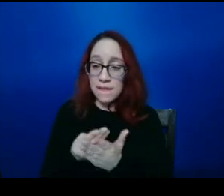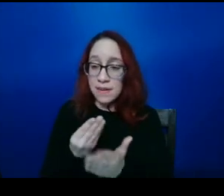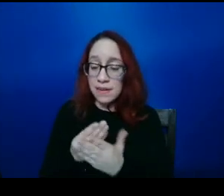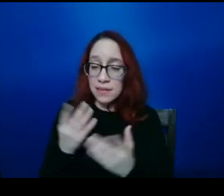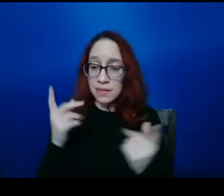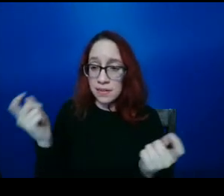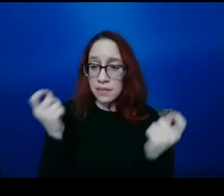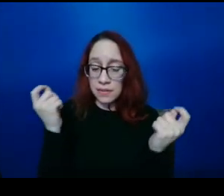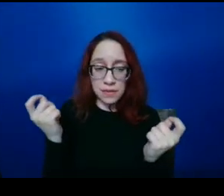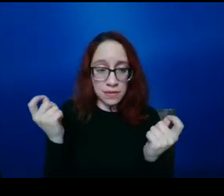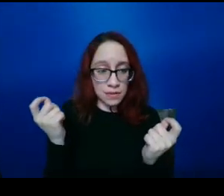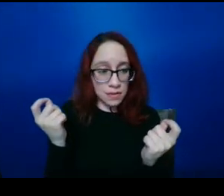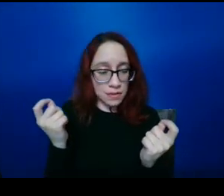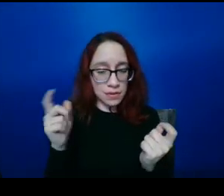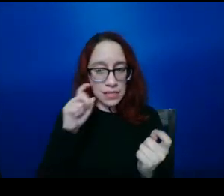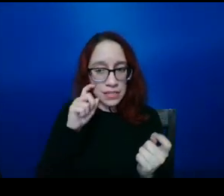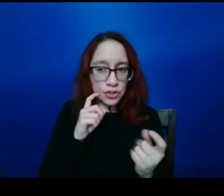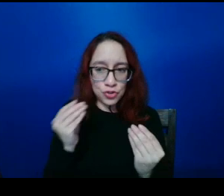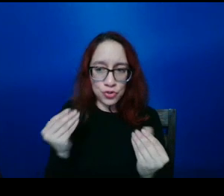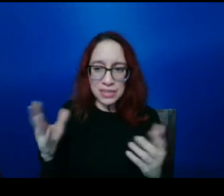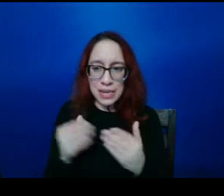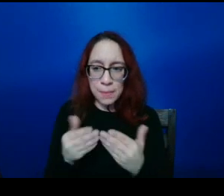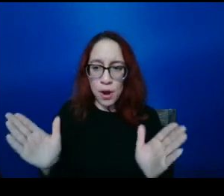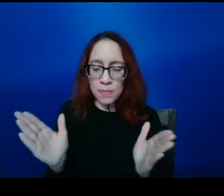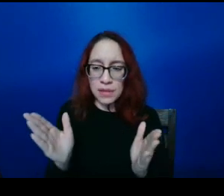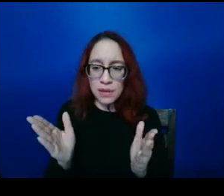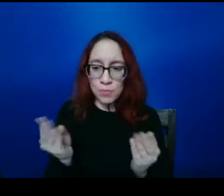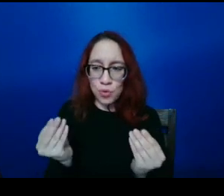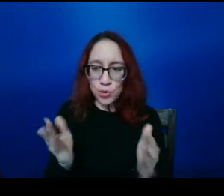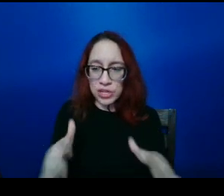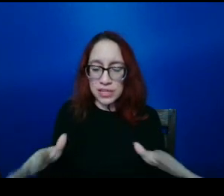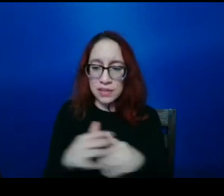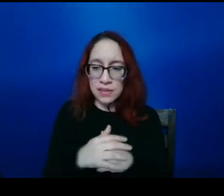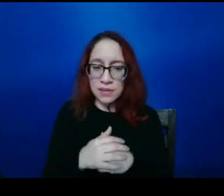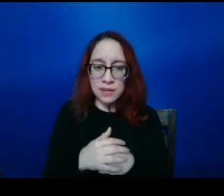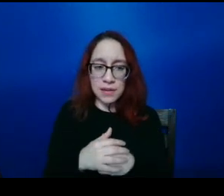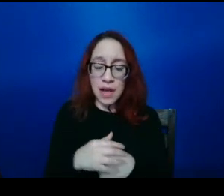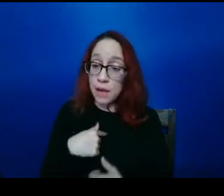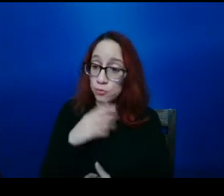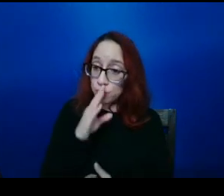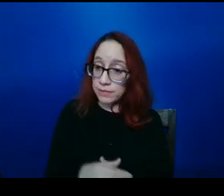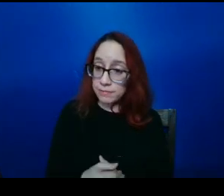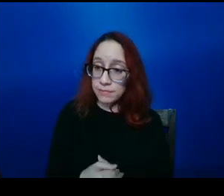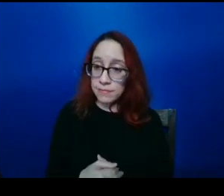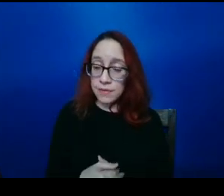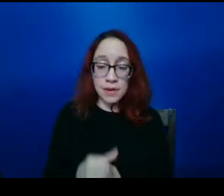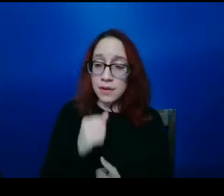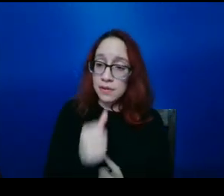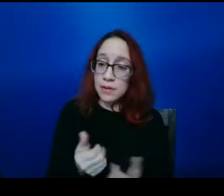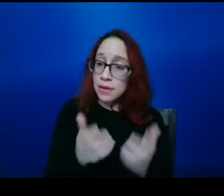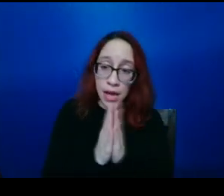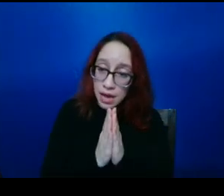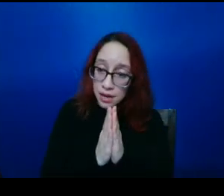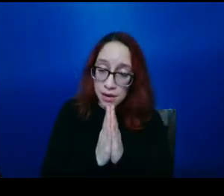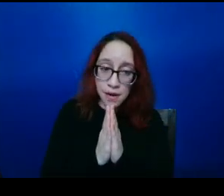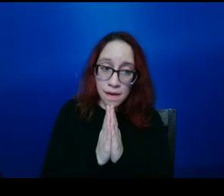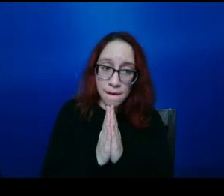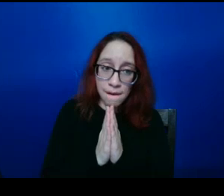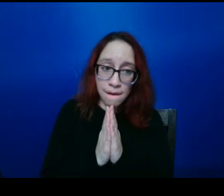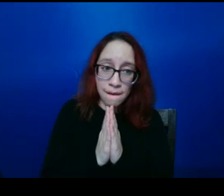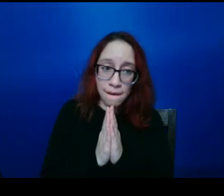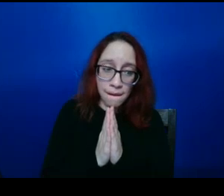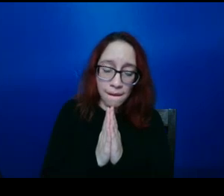celebrate sexual content on public properties. I'm straight. I'm not asking you to paint